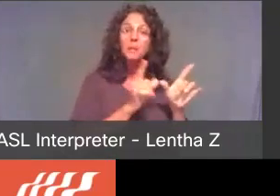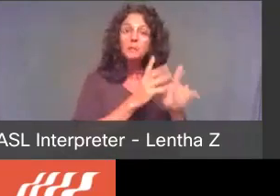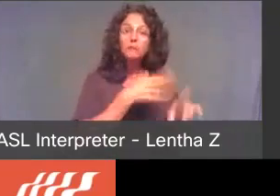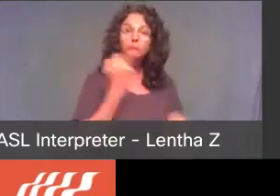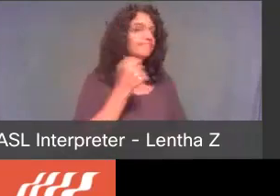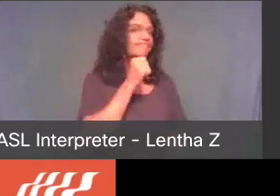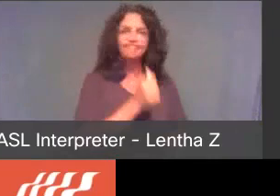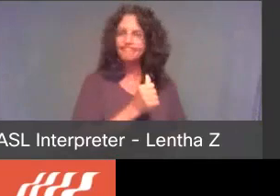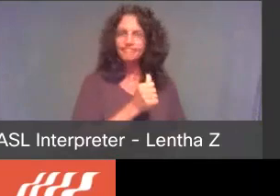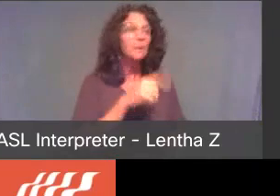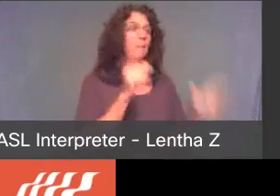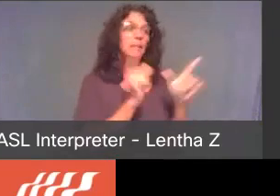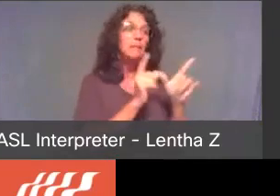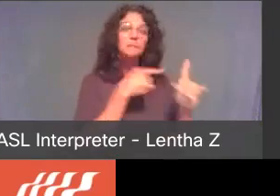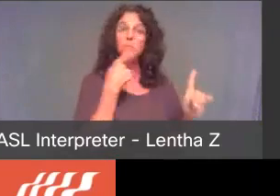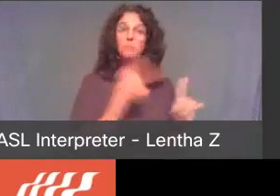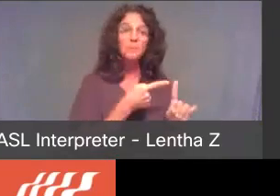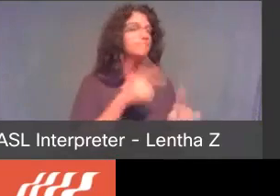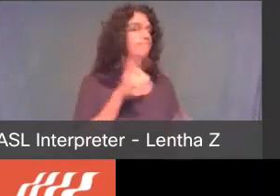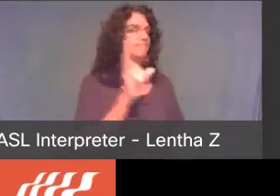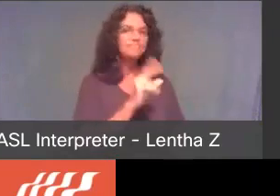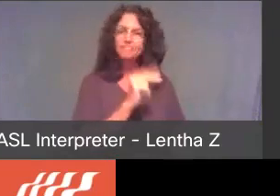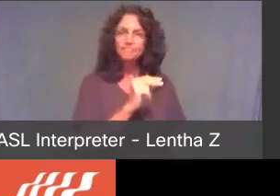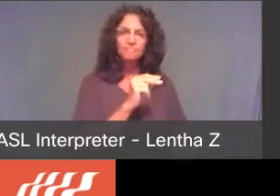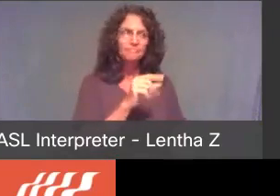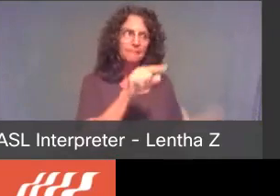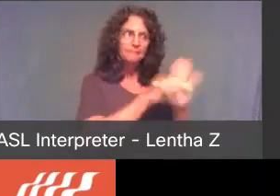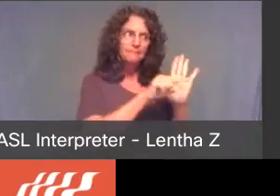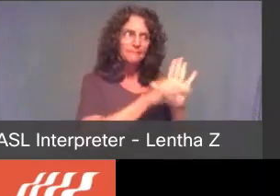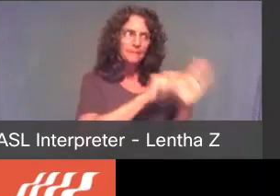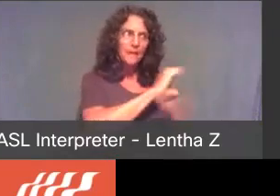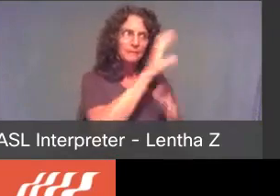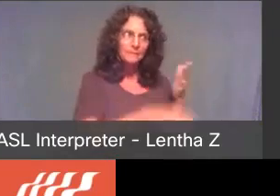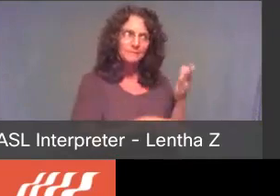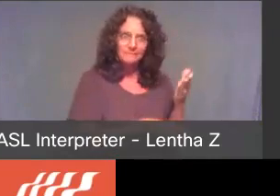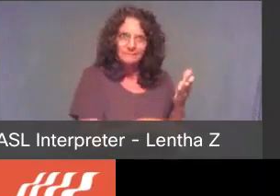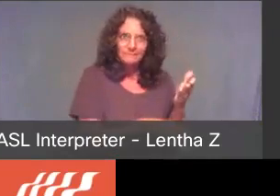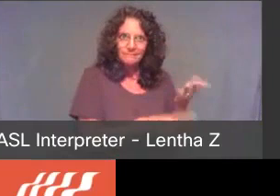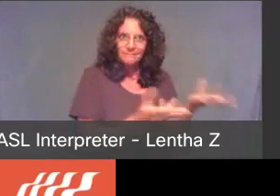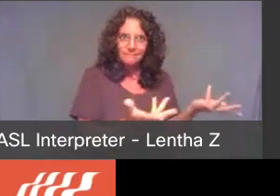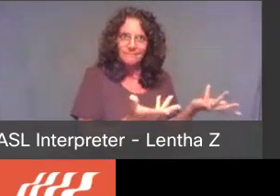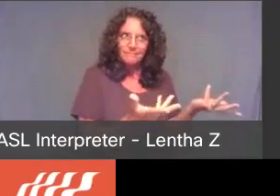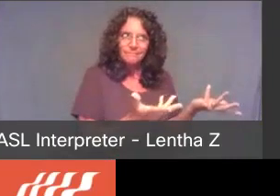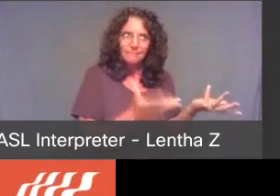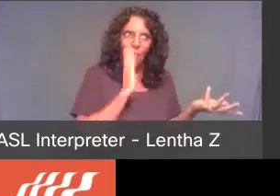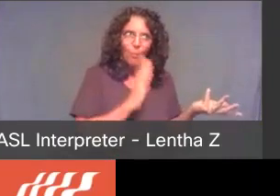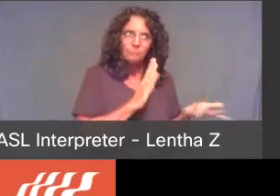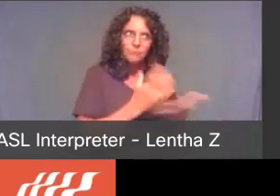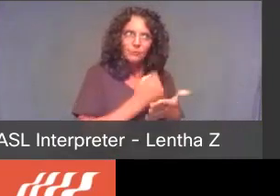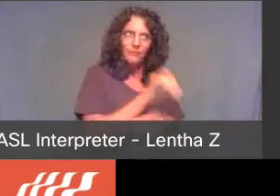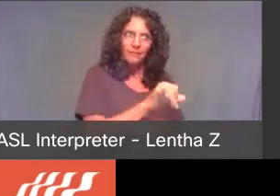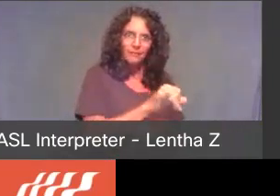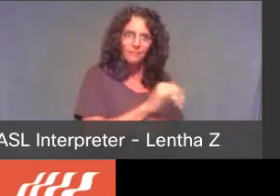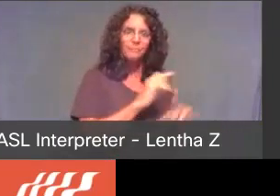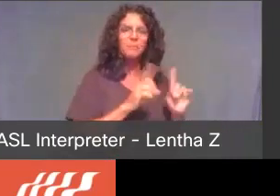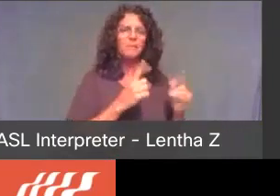and I didn't experience any sort of the major negative consequences that could have accompanied something that I actually did, that I would have deserved having to deal with, but I got